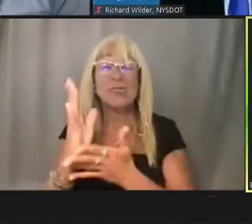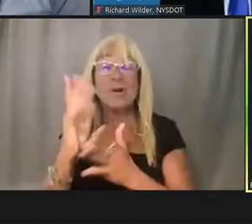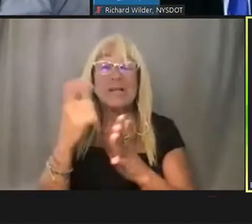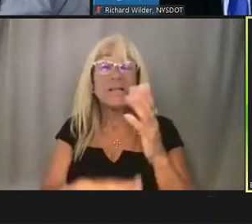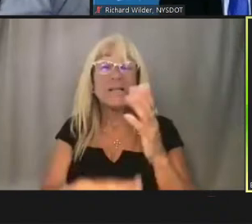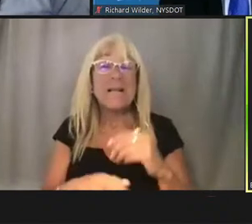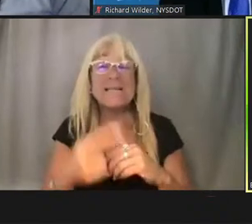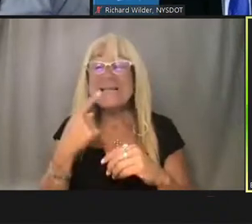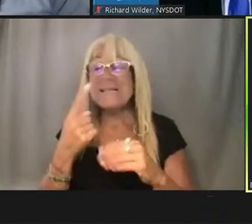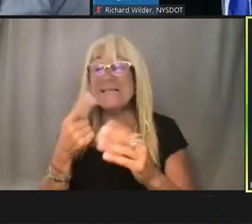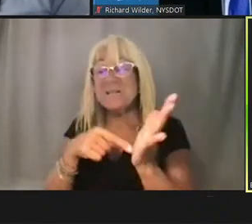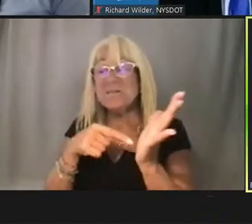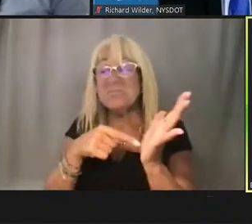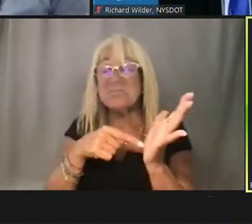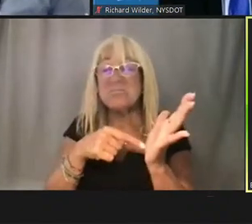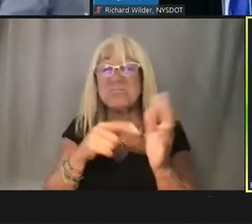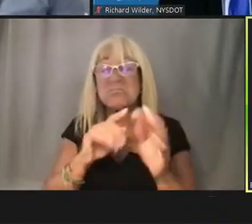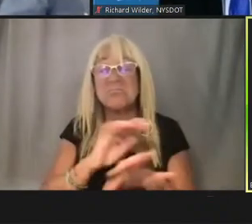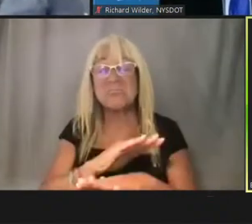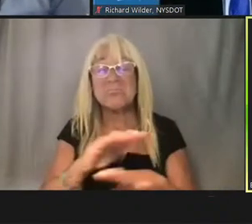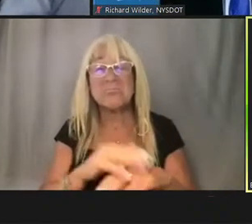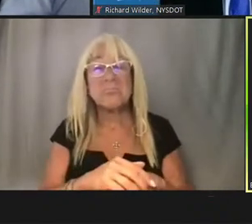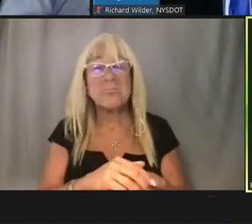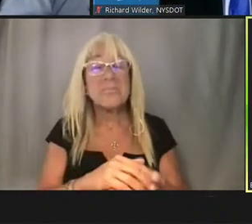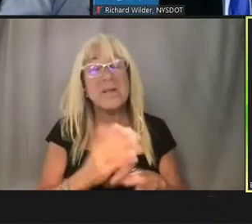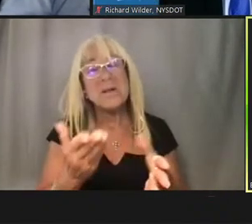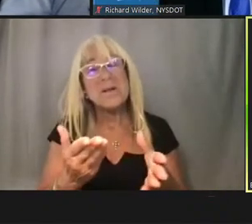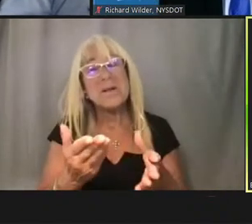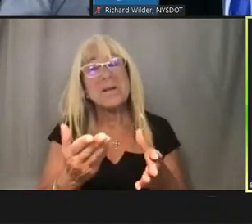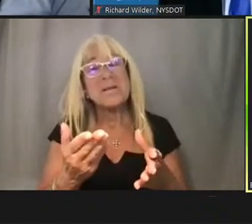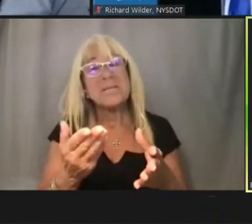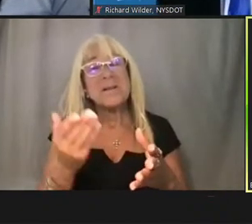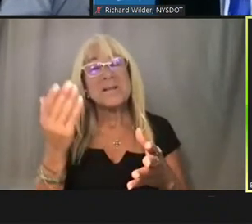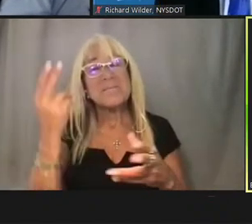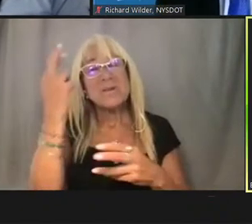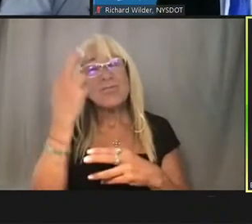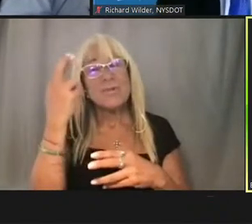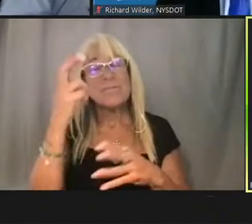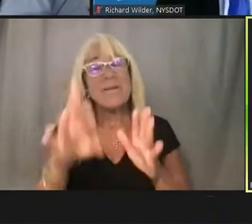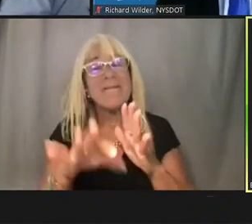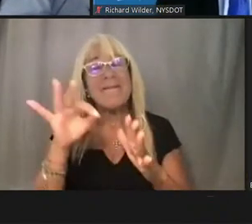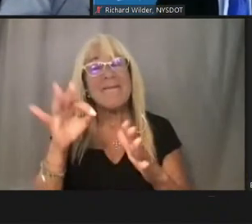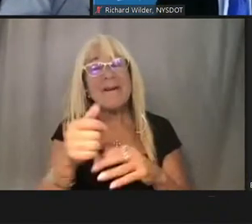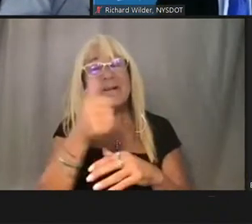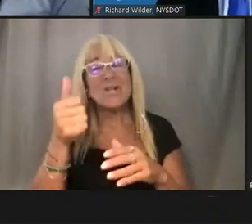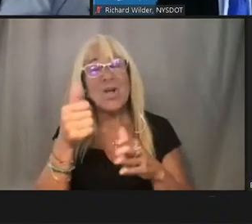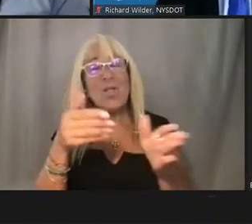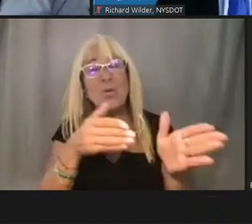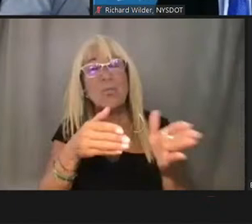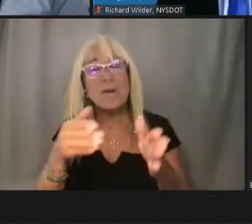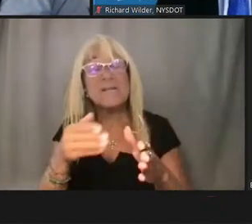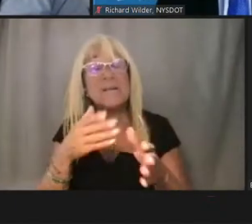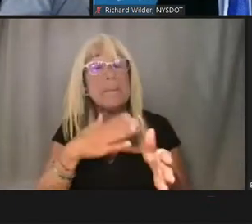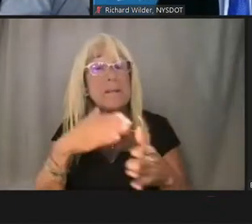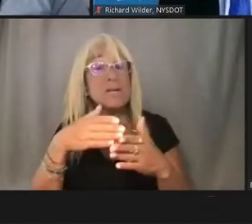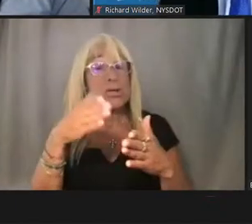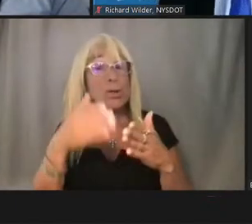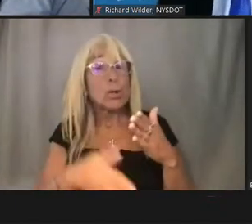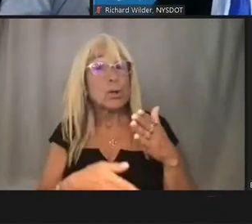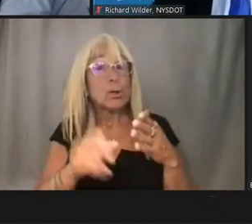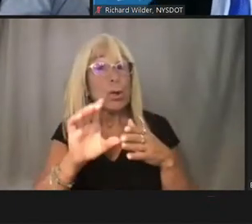says it right there let's be reasonable about this find other ways to please conclude your remarks